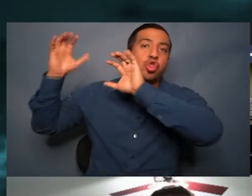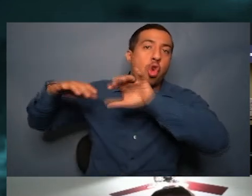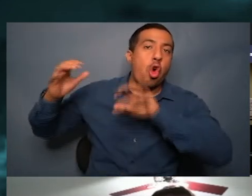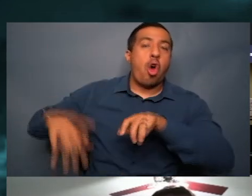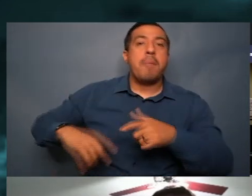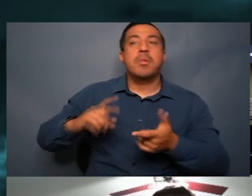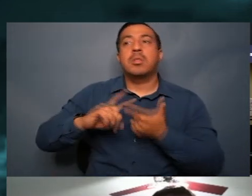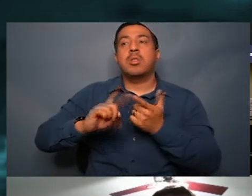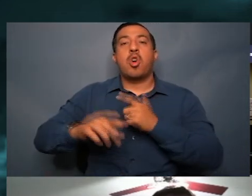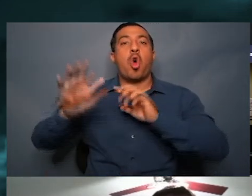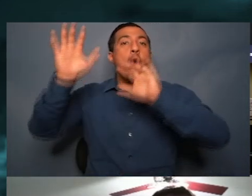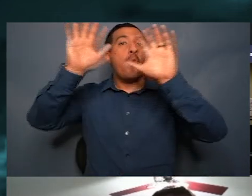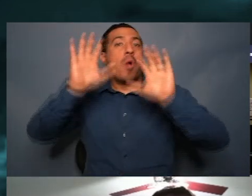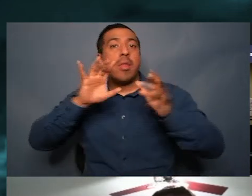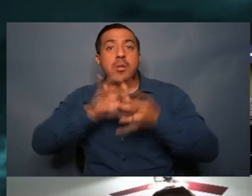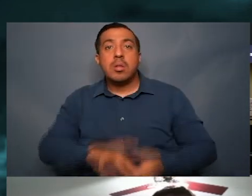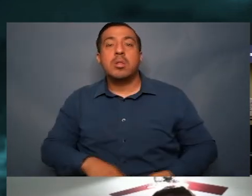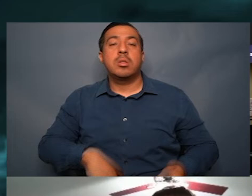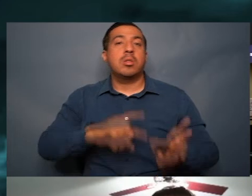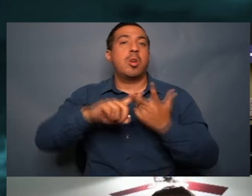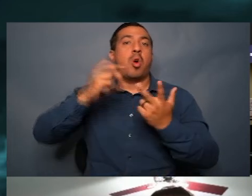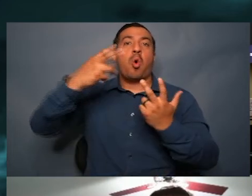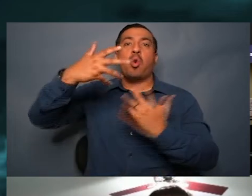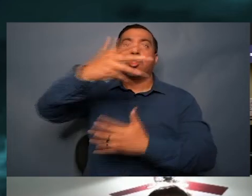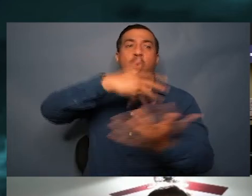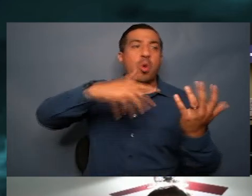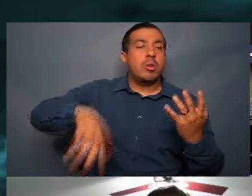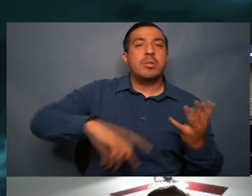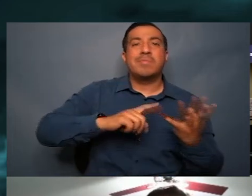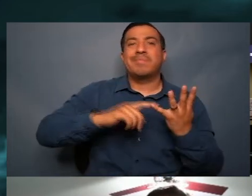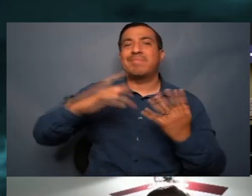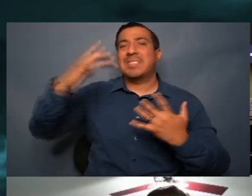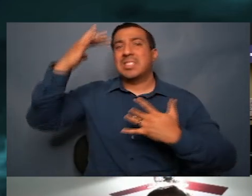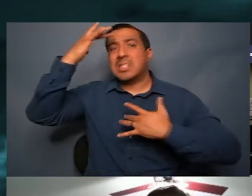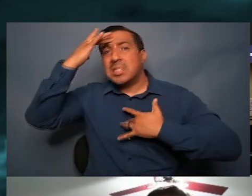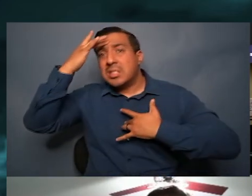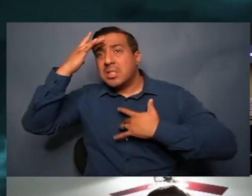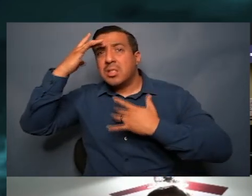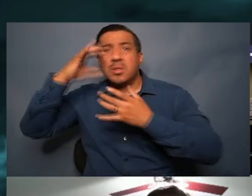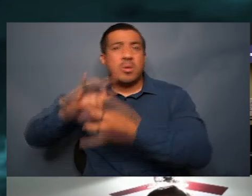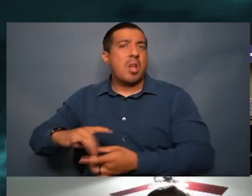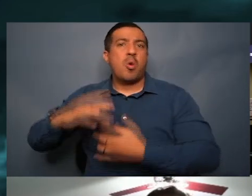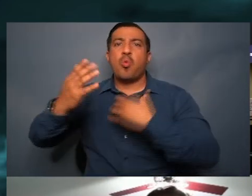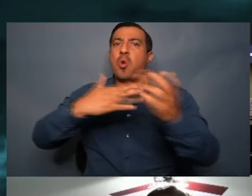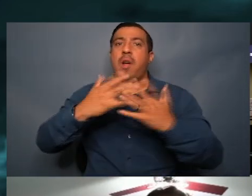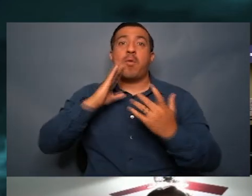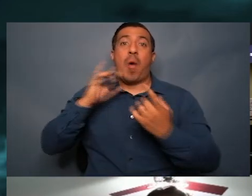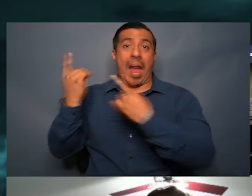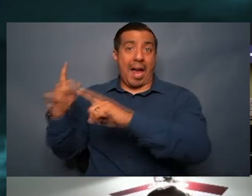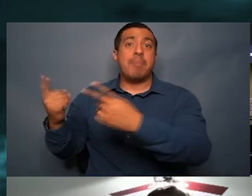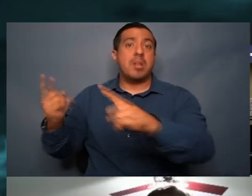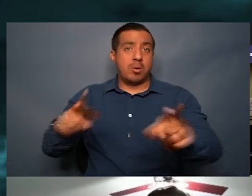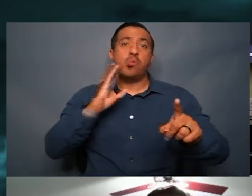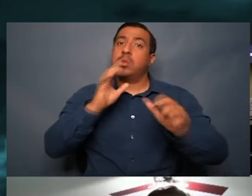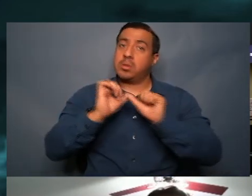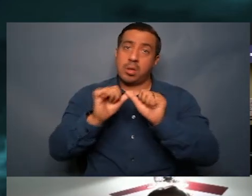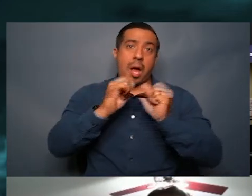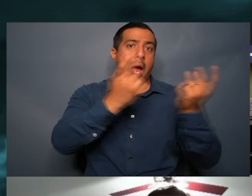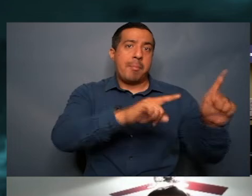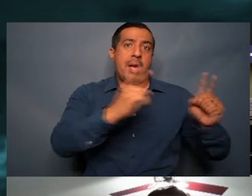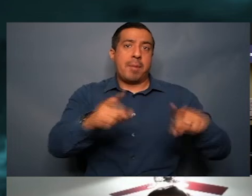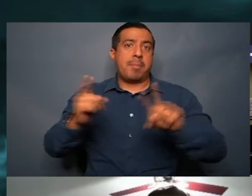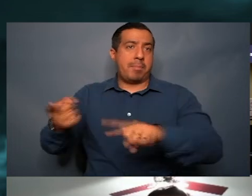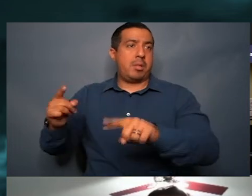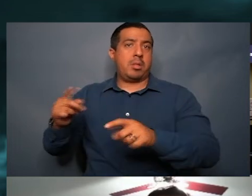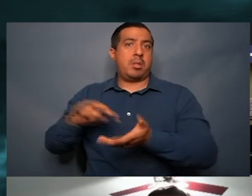related, social related, sickness related. Stuff is going to happen and will continue to happen.